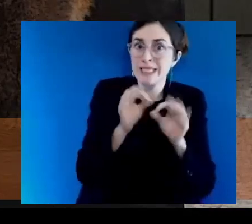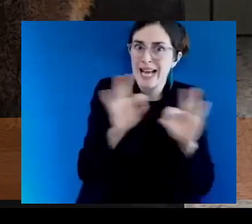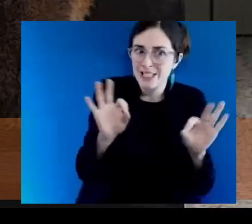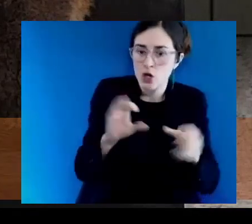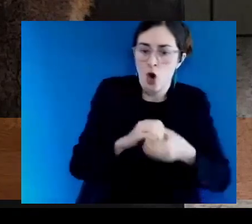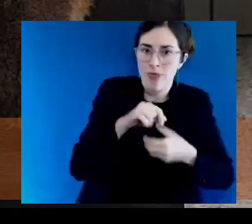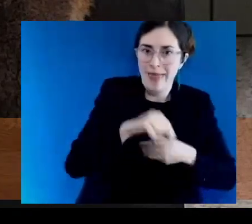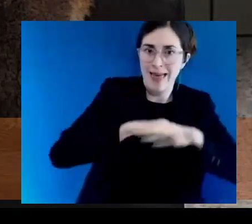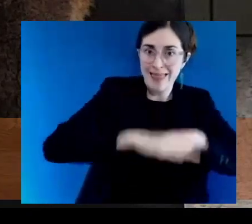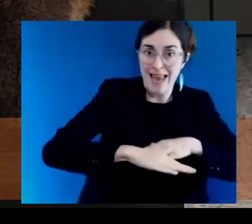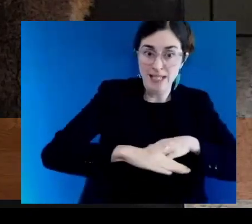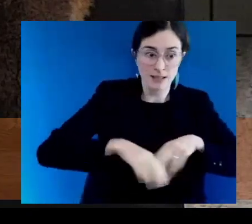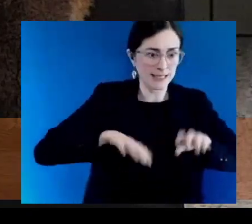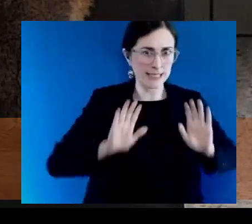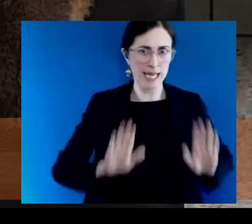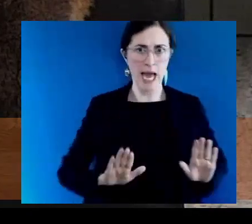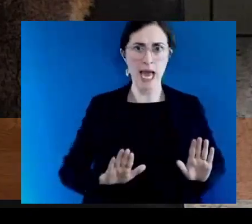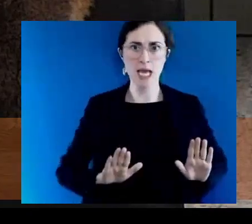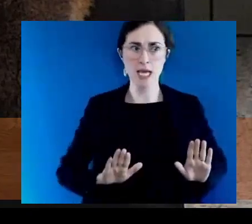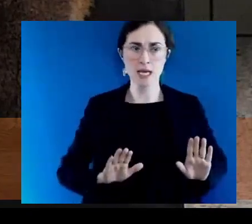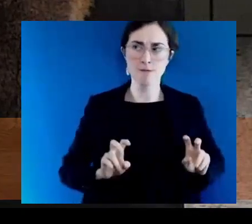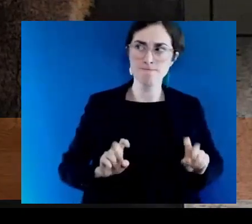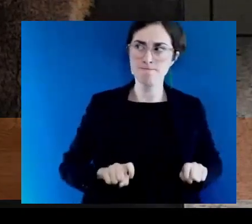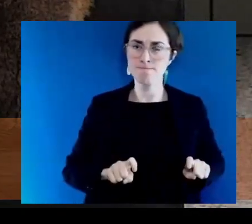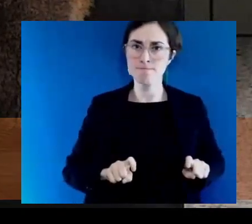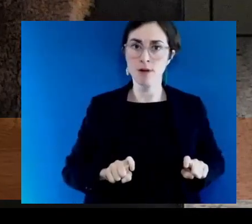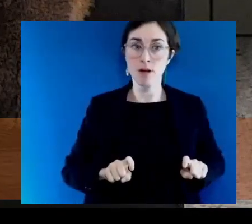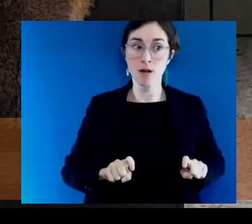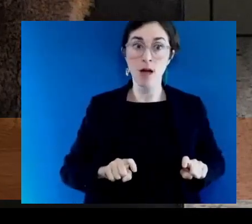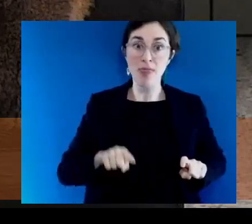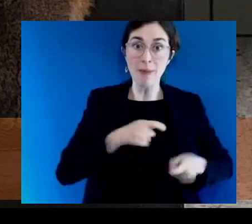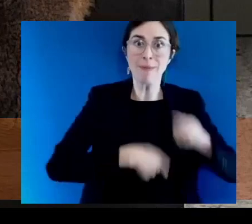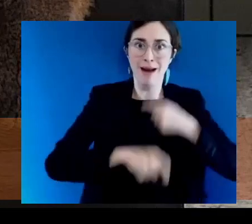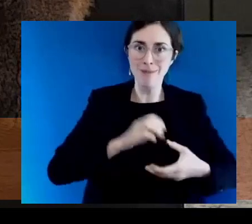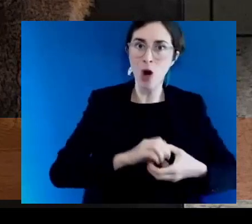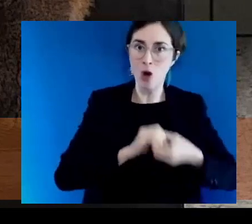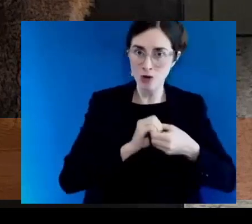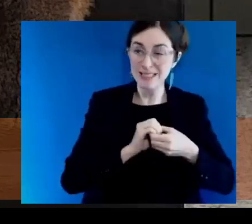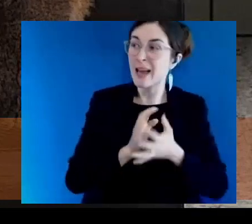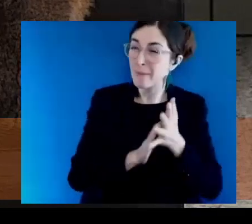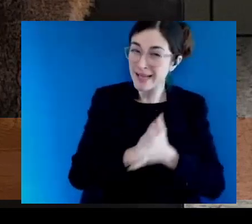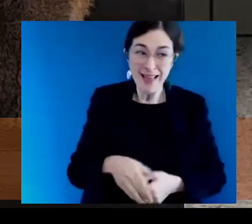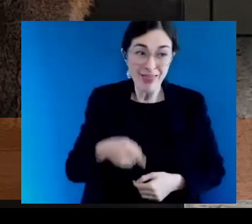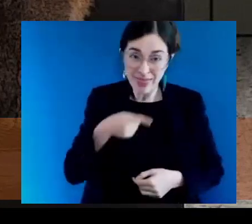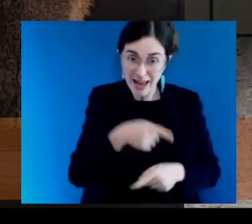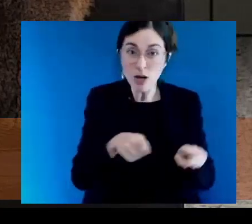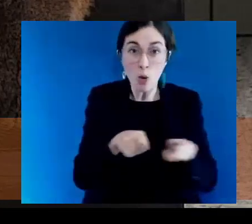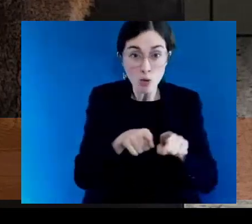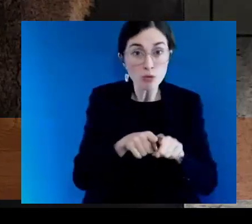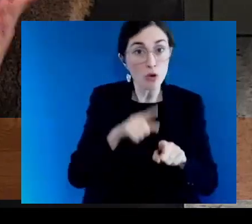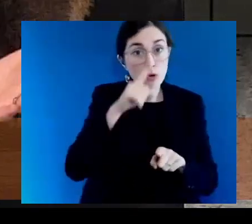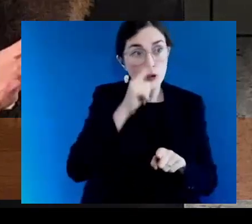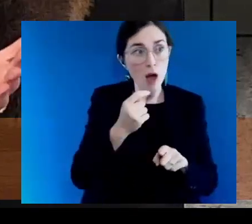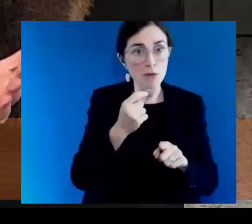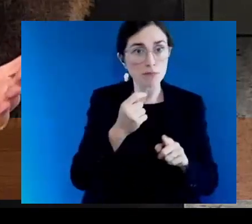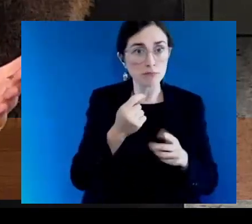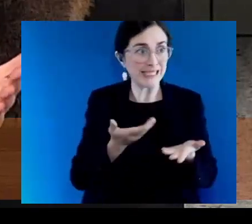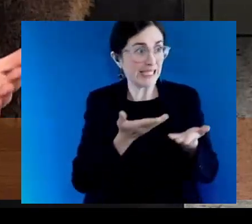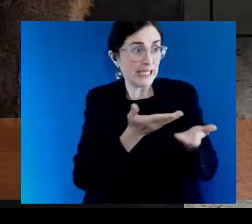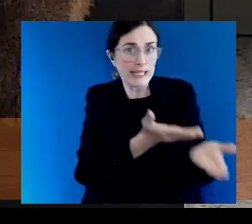point in time, the assumption was that they also had title back